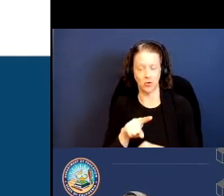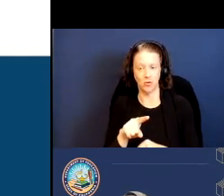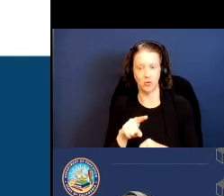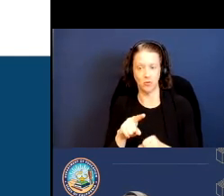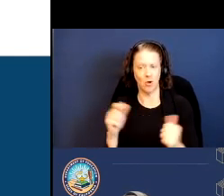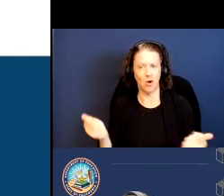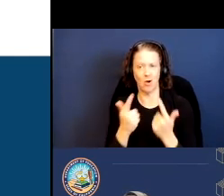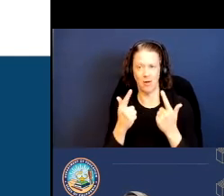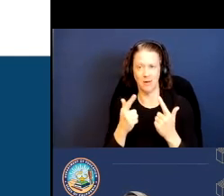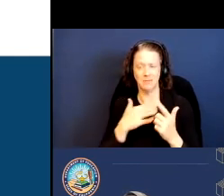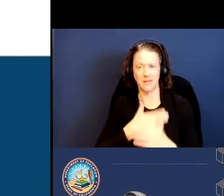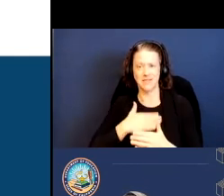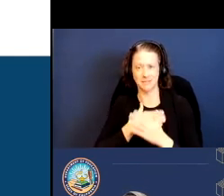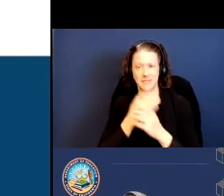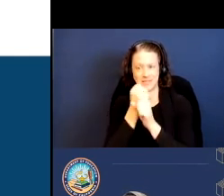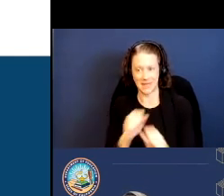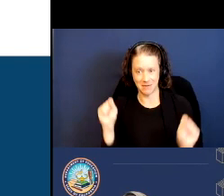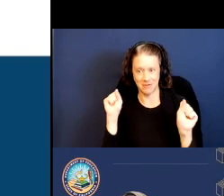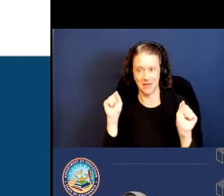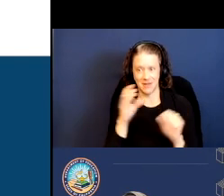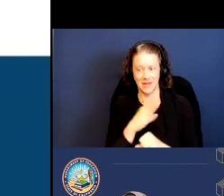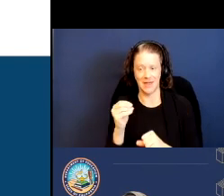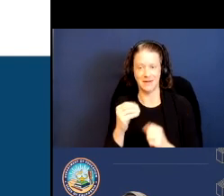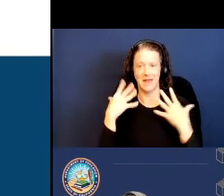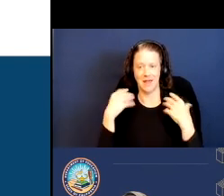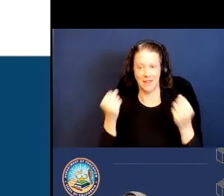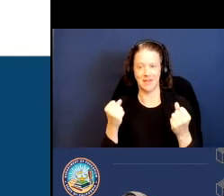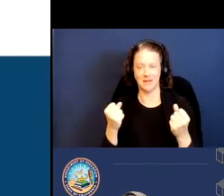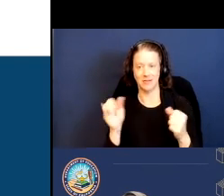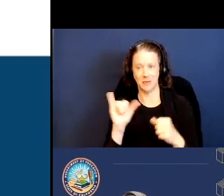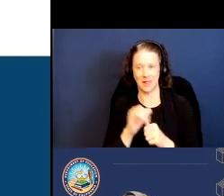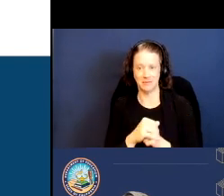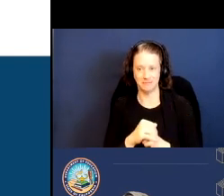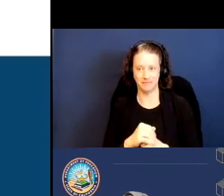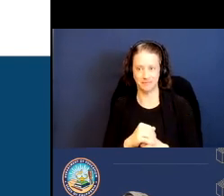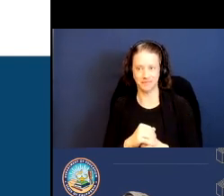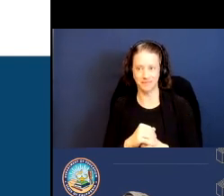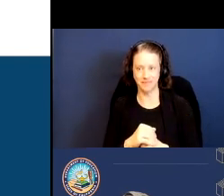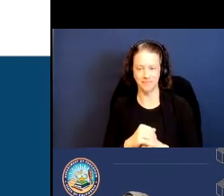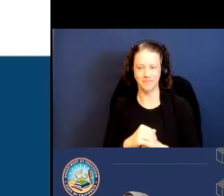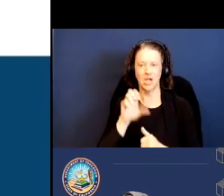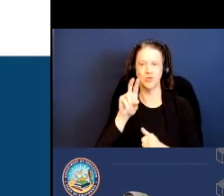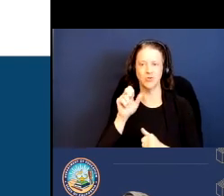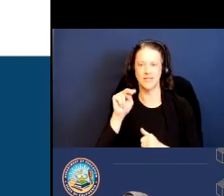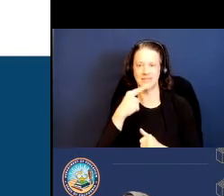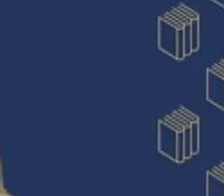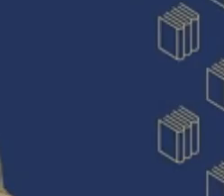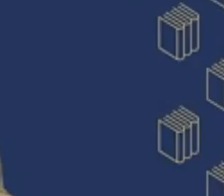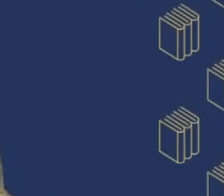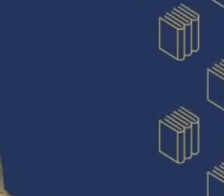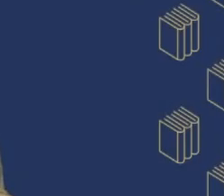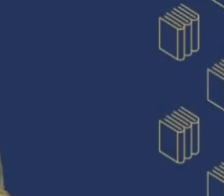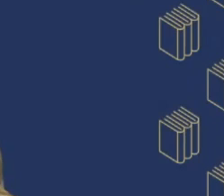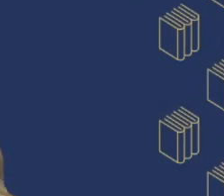all of you, please be safe and healthy as well. Thank you so much. This is Susan,